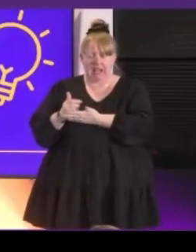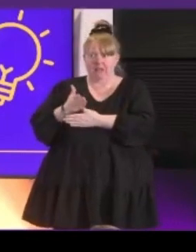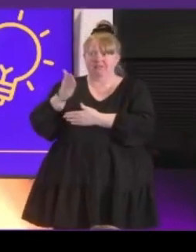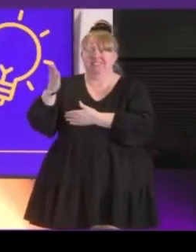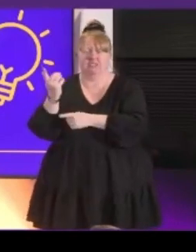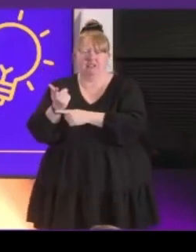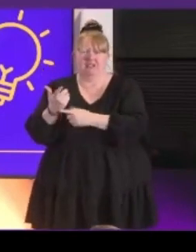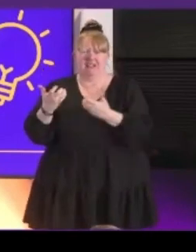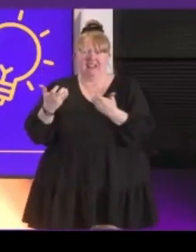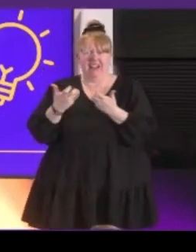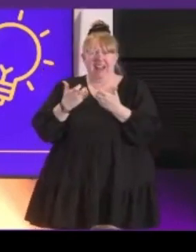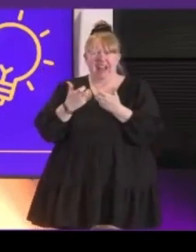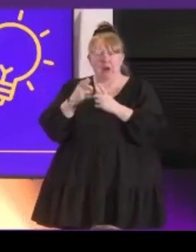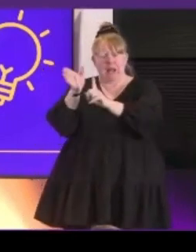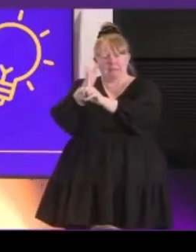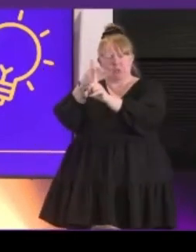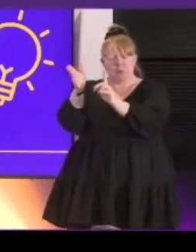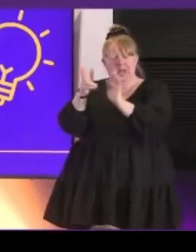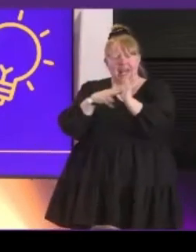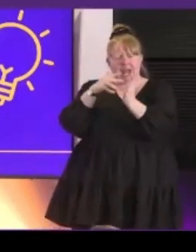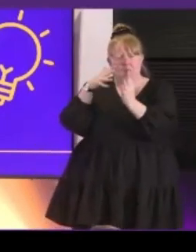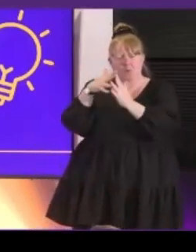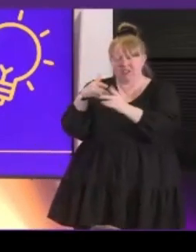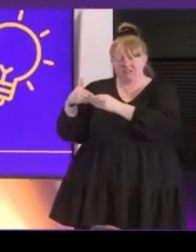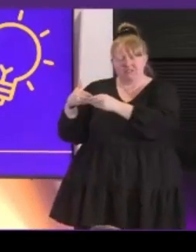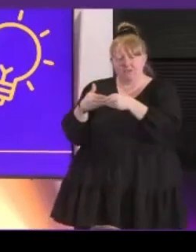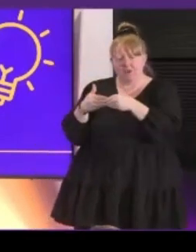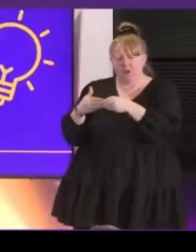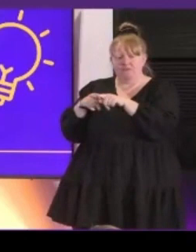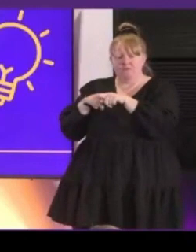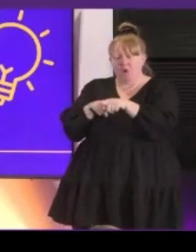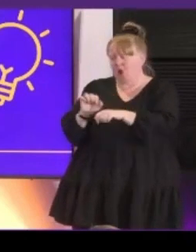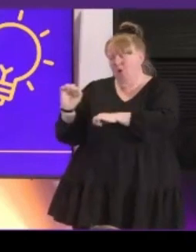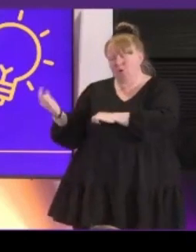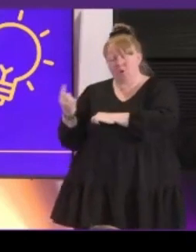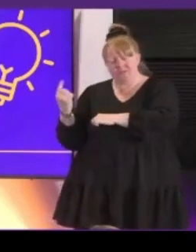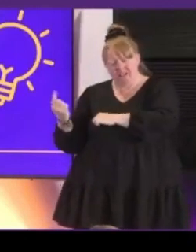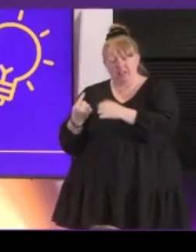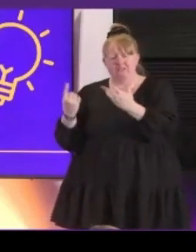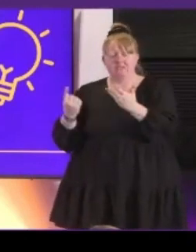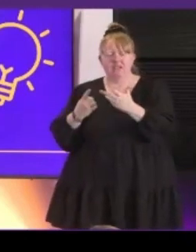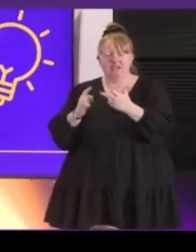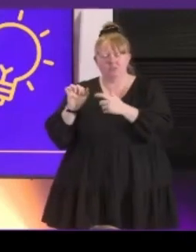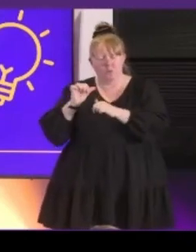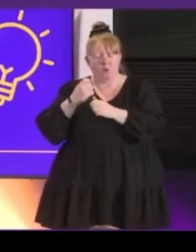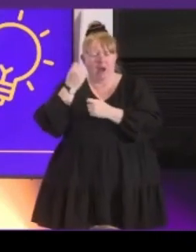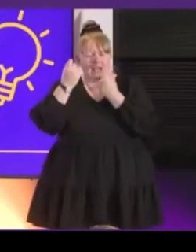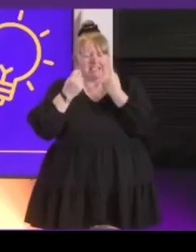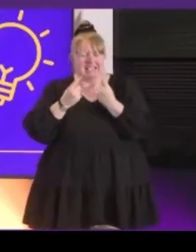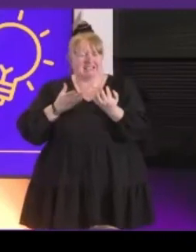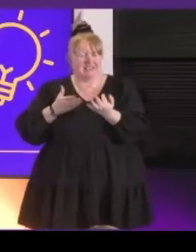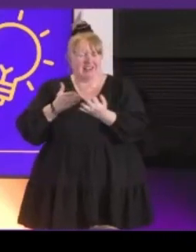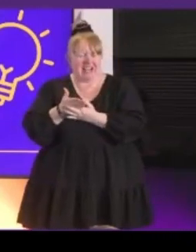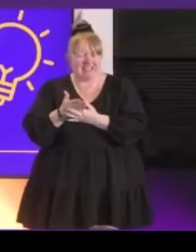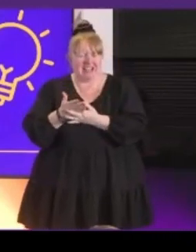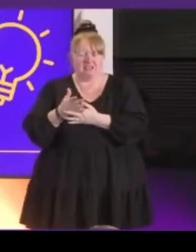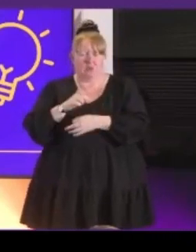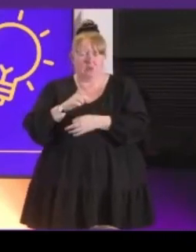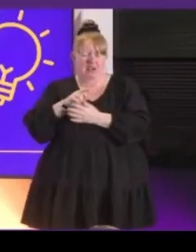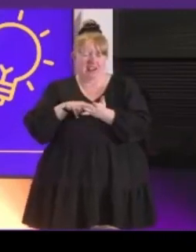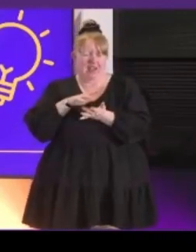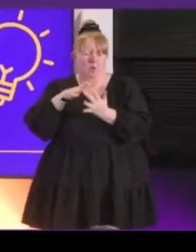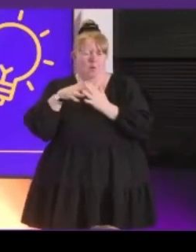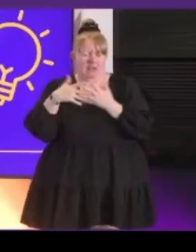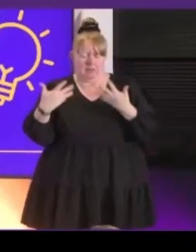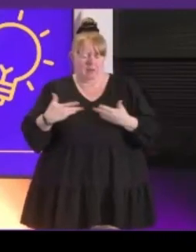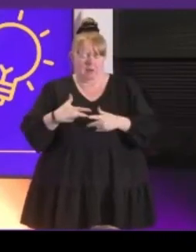in your footsteps without making them feel that they aren't already doing a good job? And how can I help